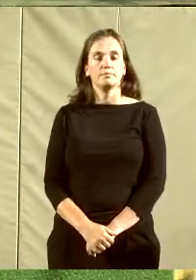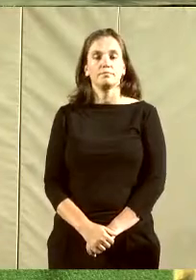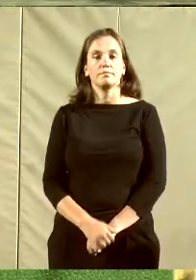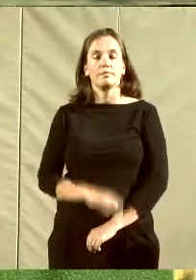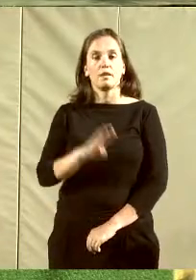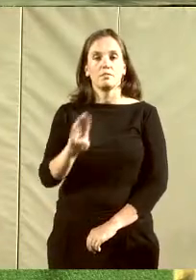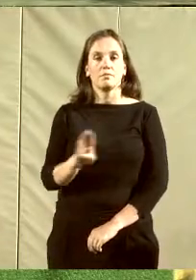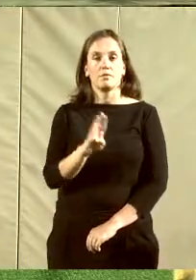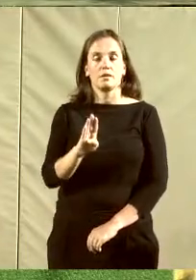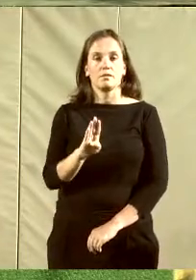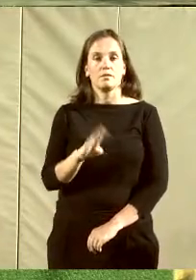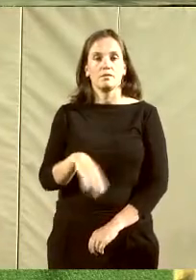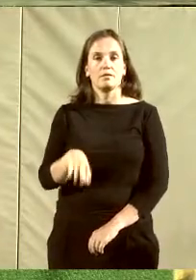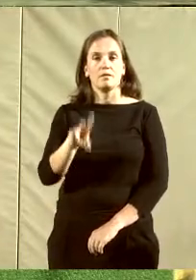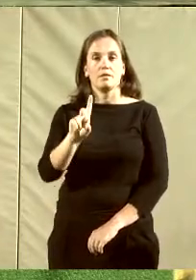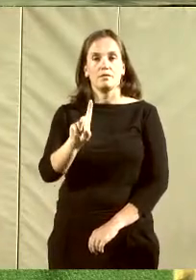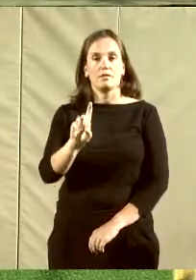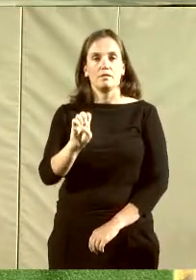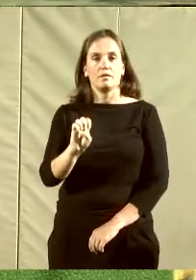Bailey Ray Den.